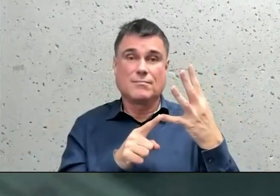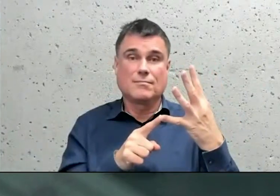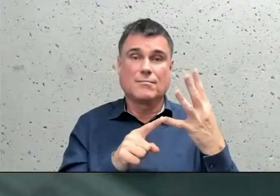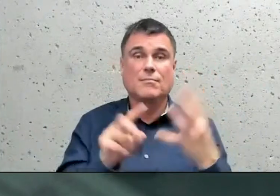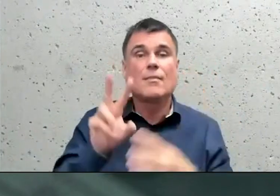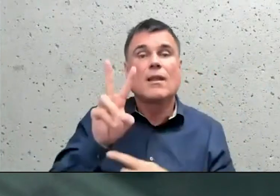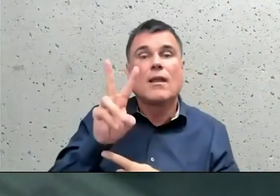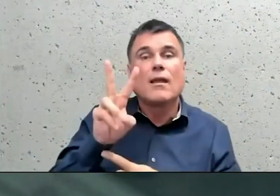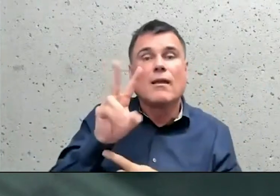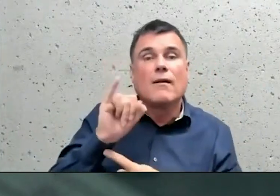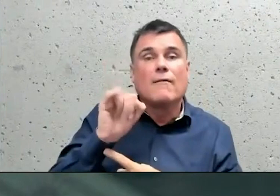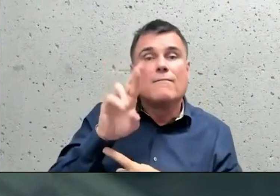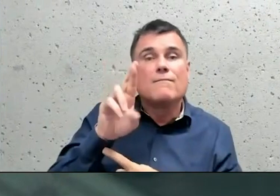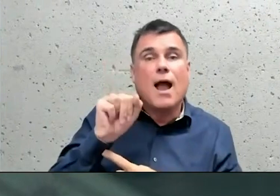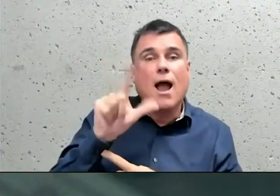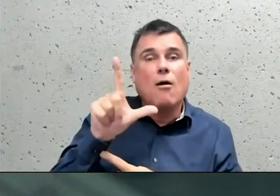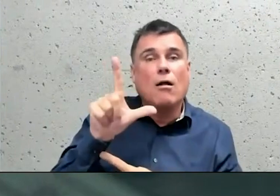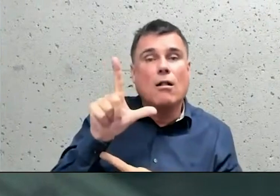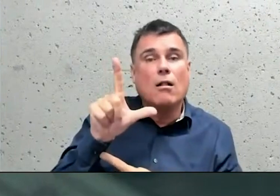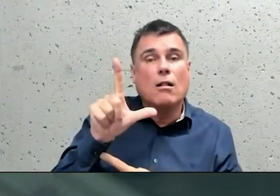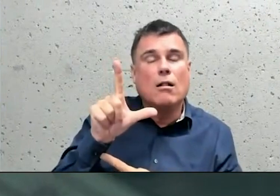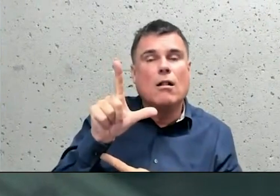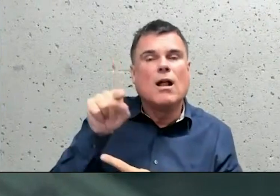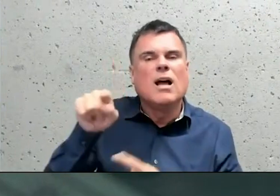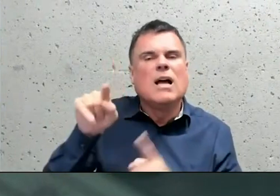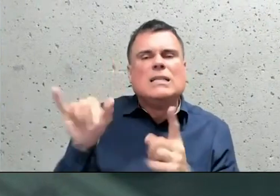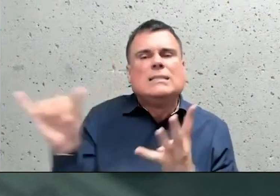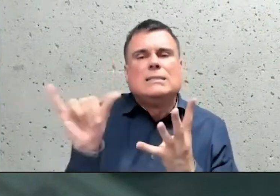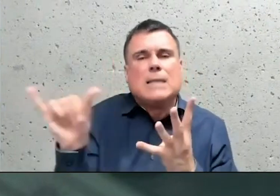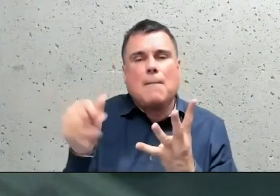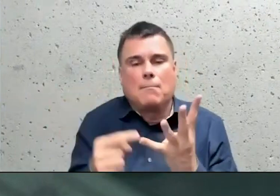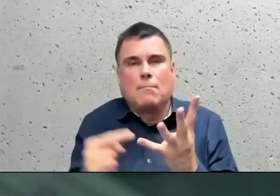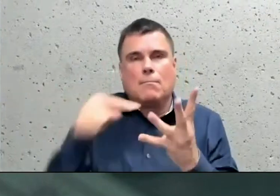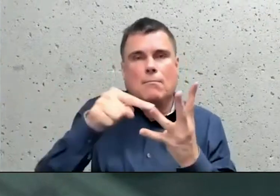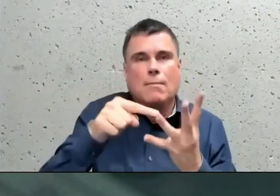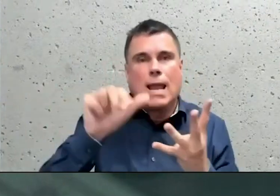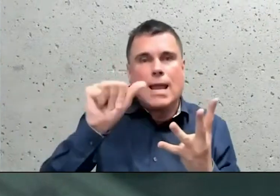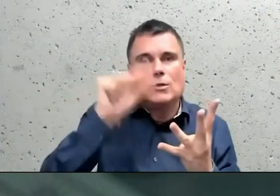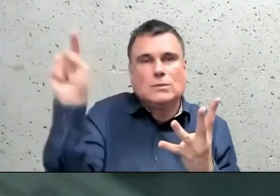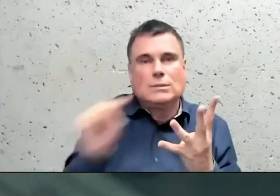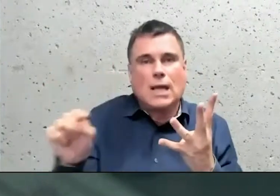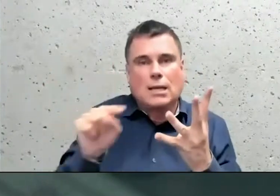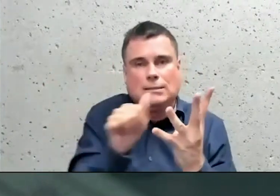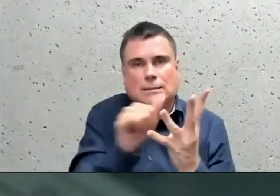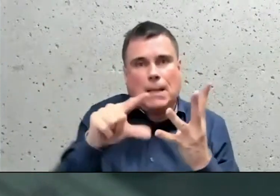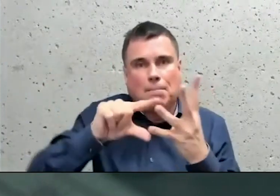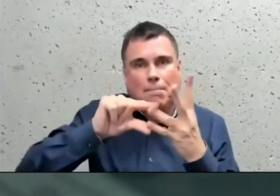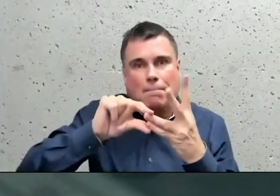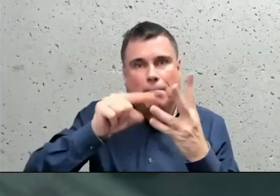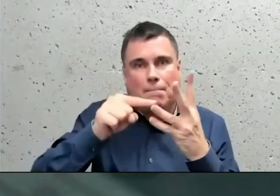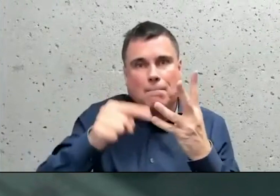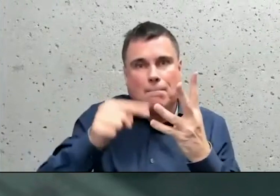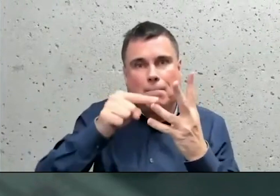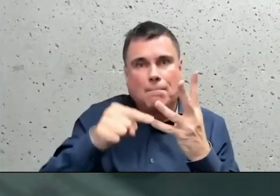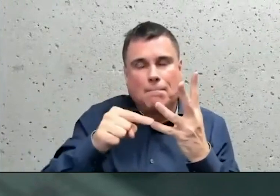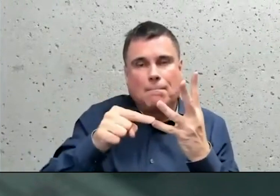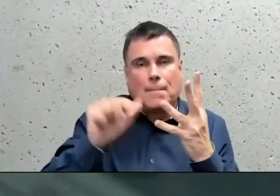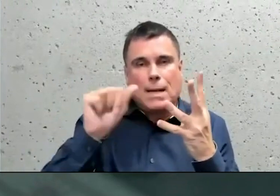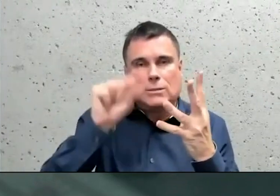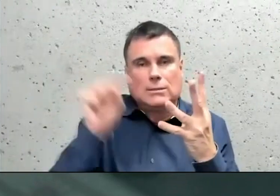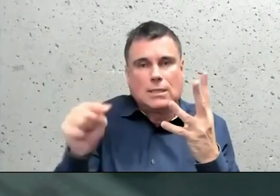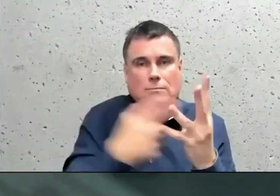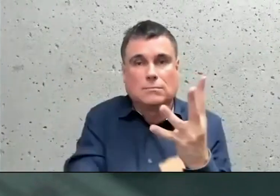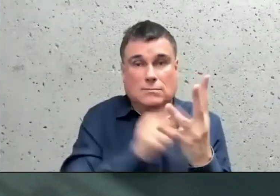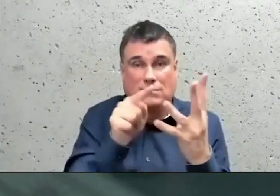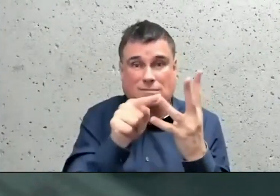vaccine as the AstraZeneca COVID vaccine that we have had, but it is the trials were done as a single